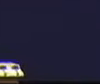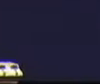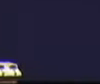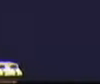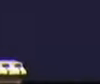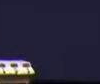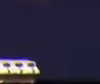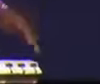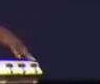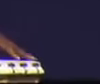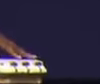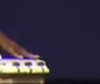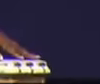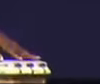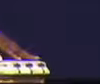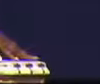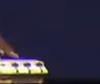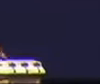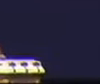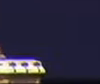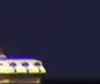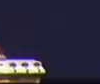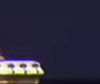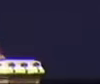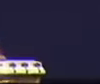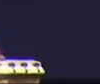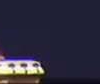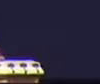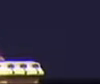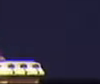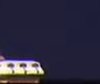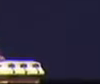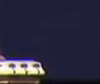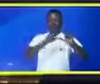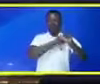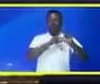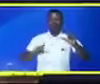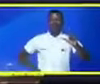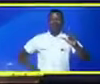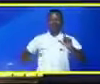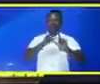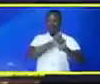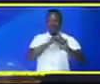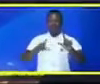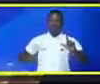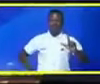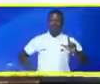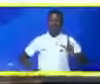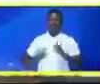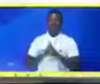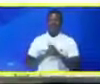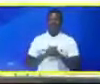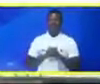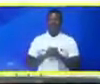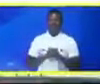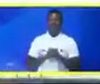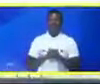exalt the King of Kings and the Lord of Lords.